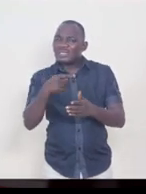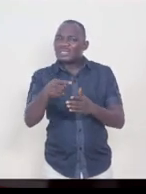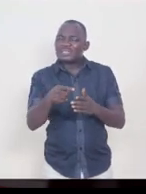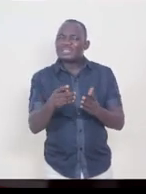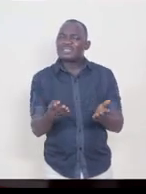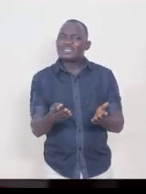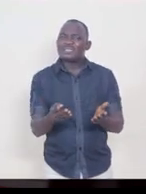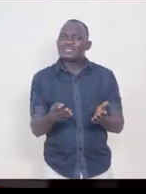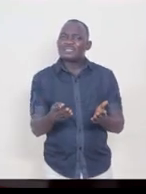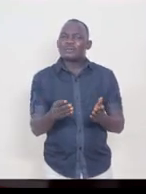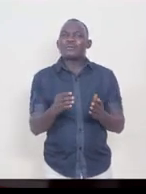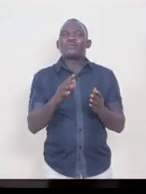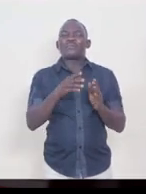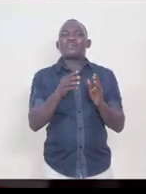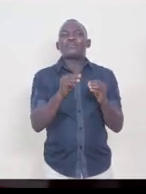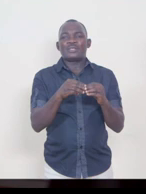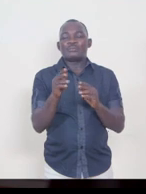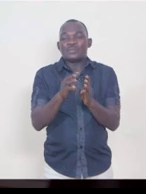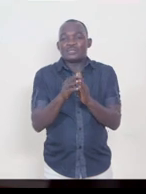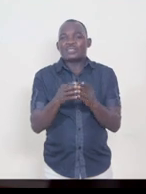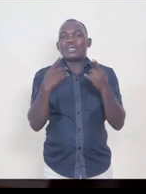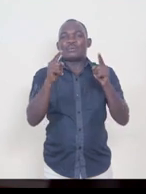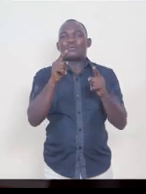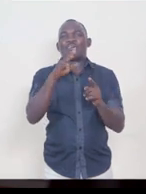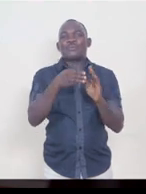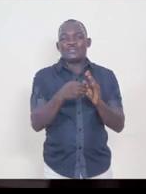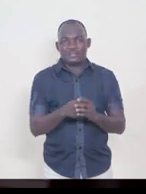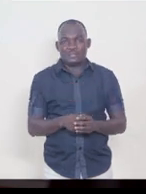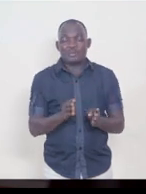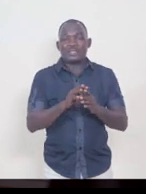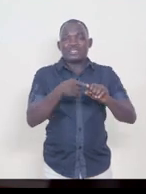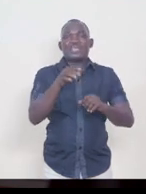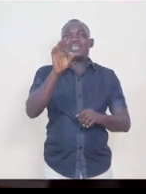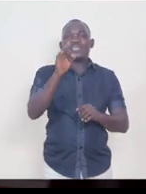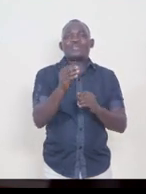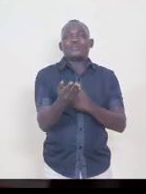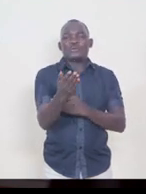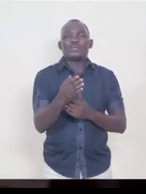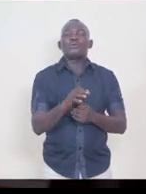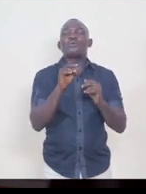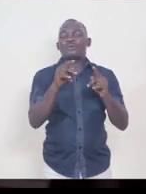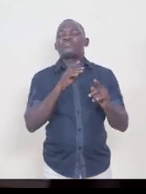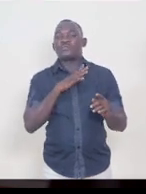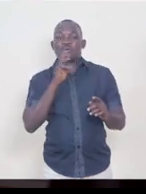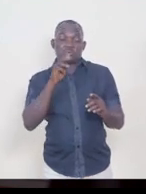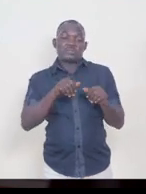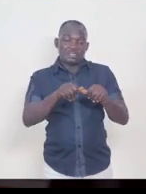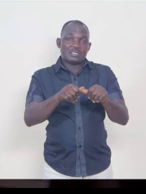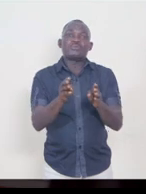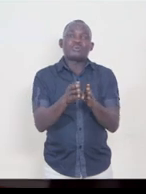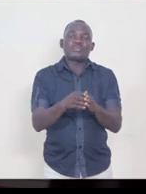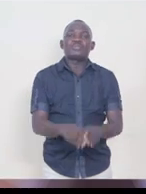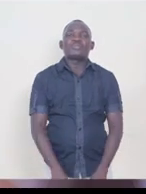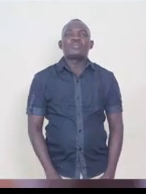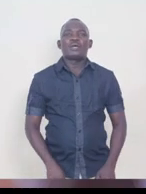here? We have about 5 more minutes. The meeting is scheduled for 9 a.m., sir. Okay. All right. No problem. You still have to wait for